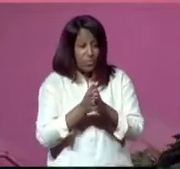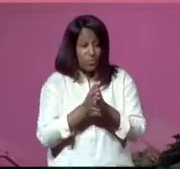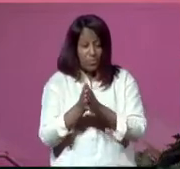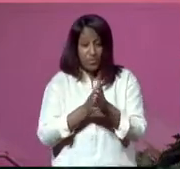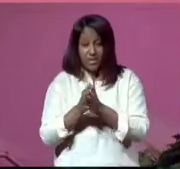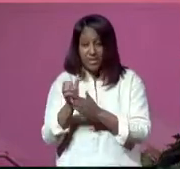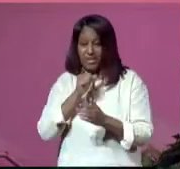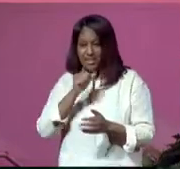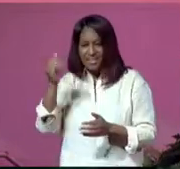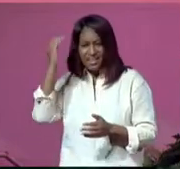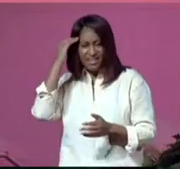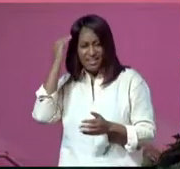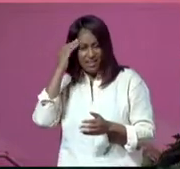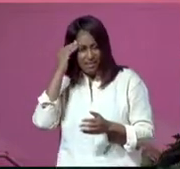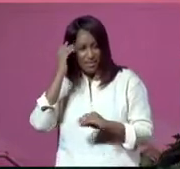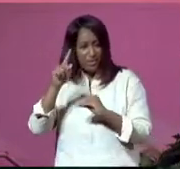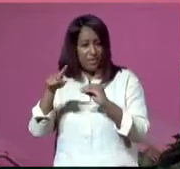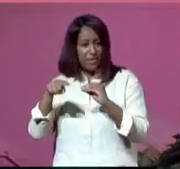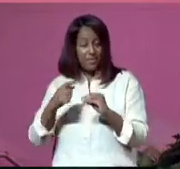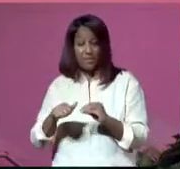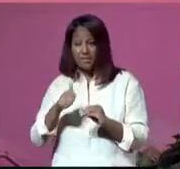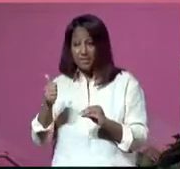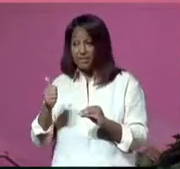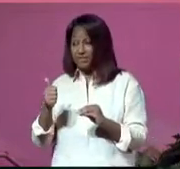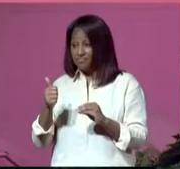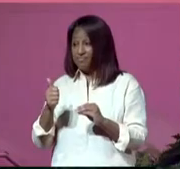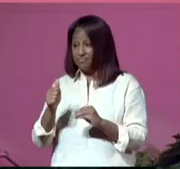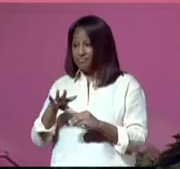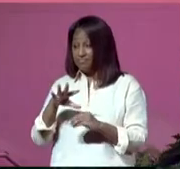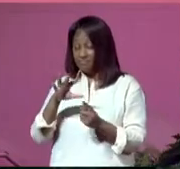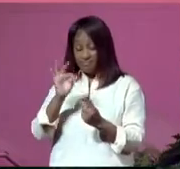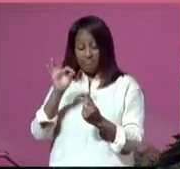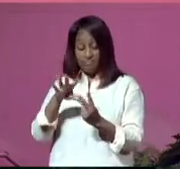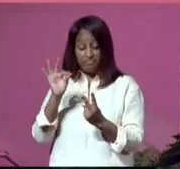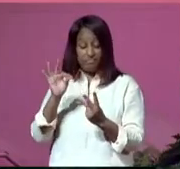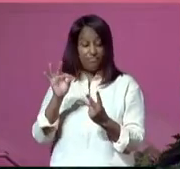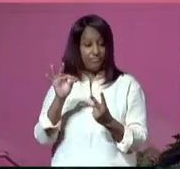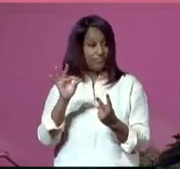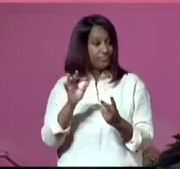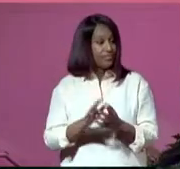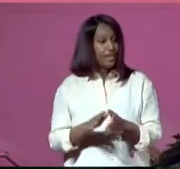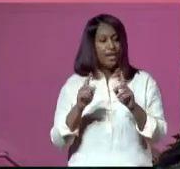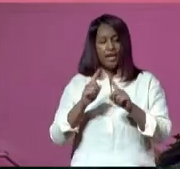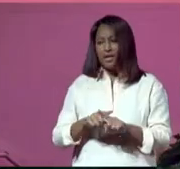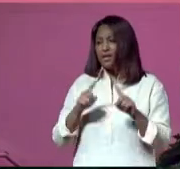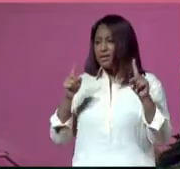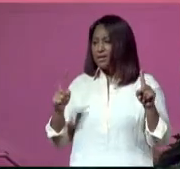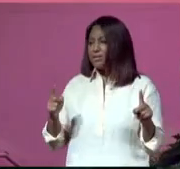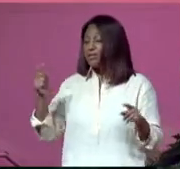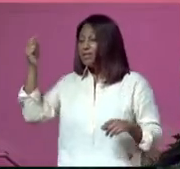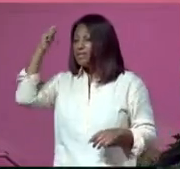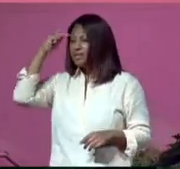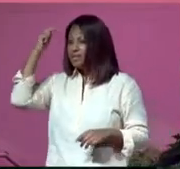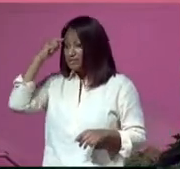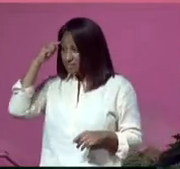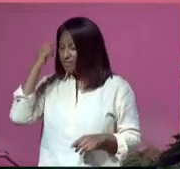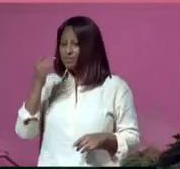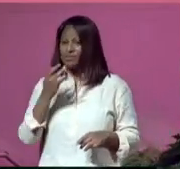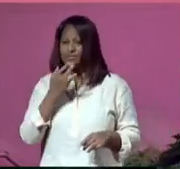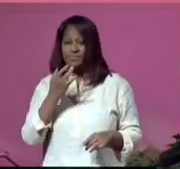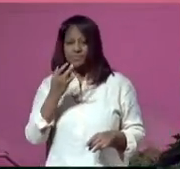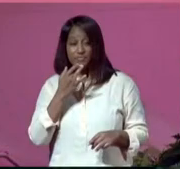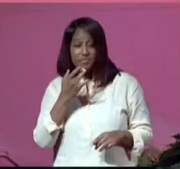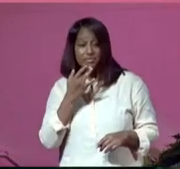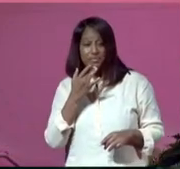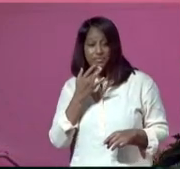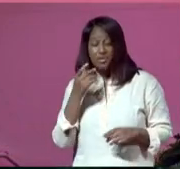alternative options. Psychologist Dr. Rob Archer says that the mind prefers the status quo. In